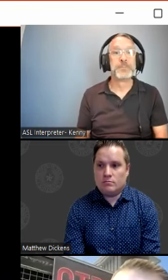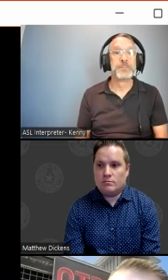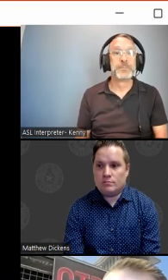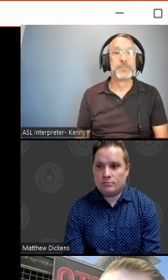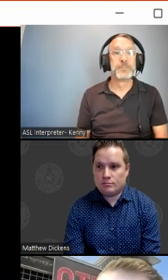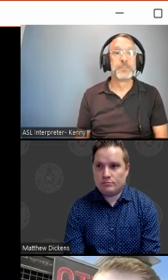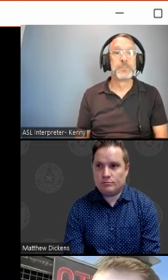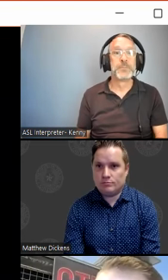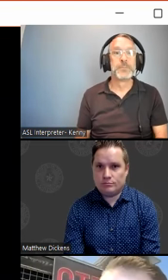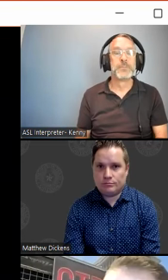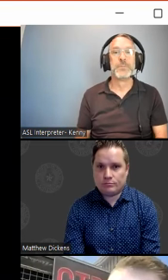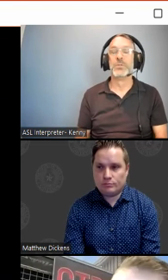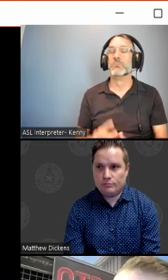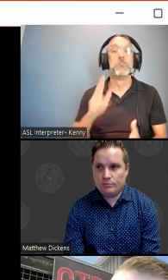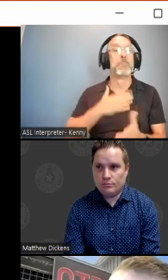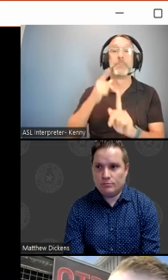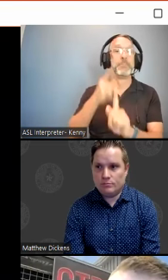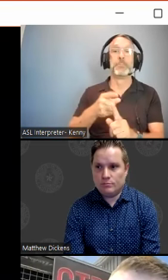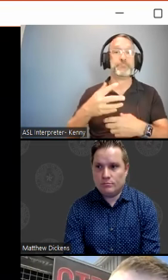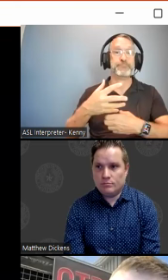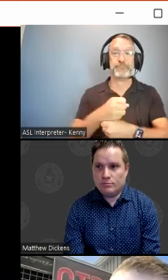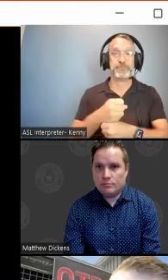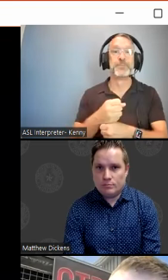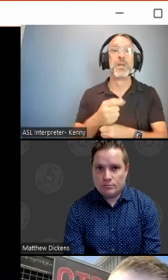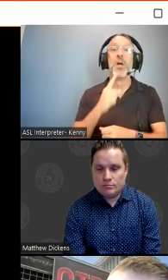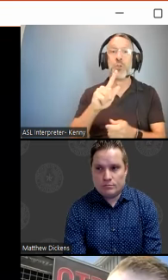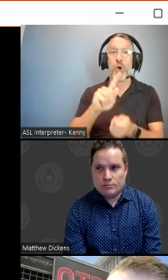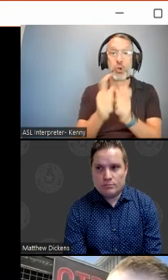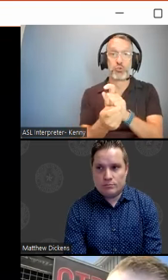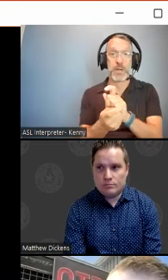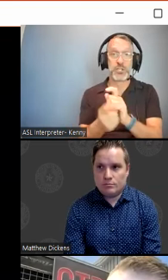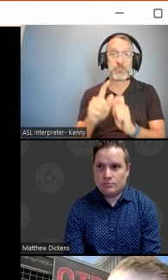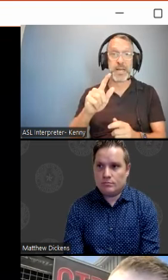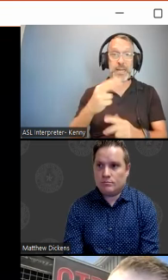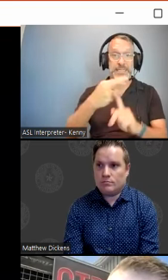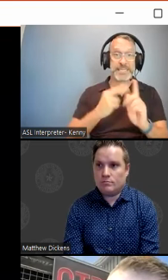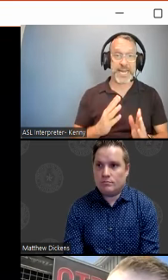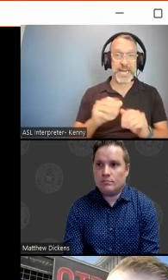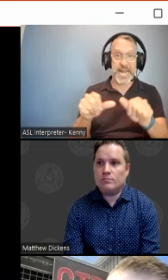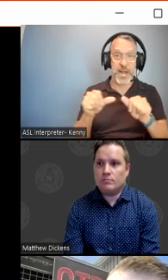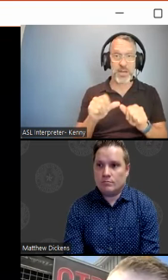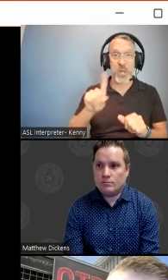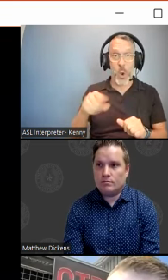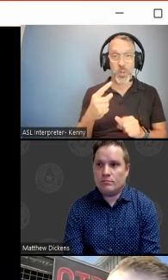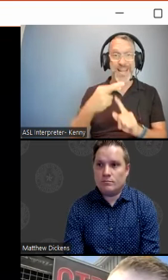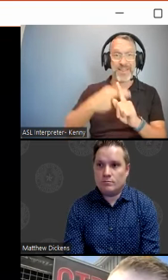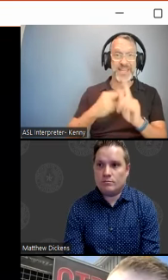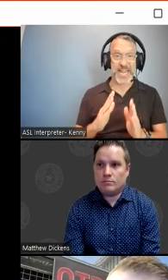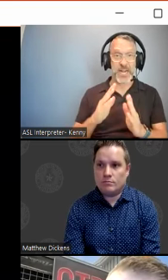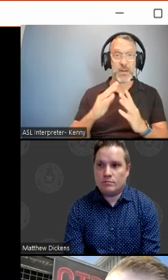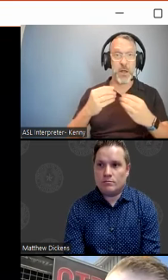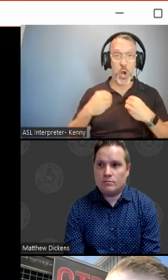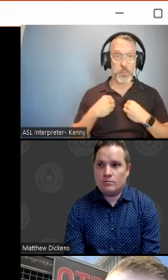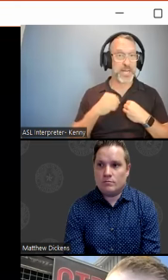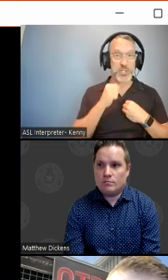So to rephrase that, the alterations by a tenant in areas that only the tenant occupies do